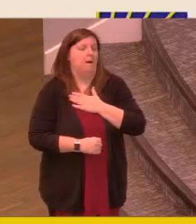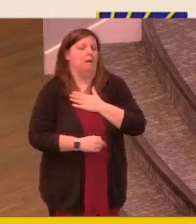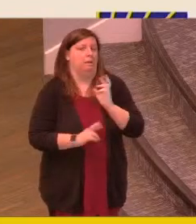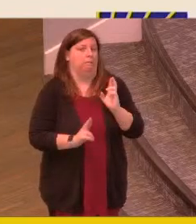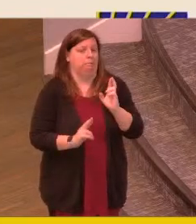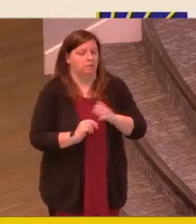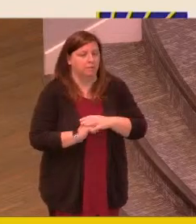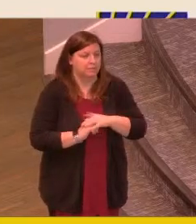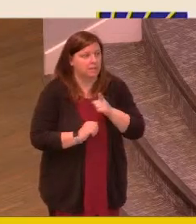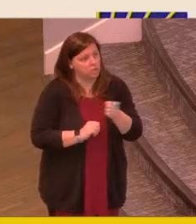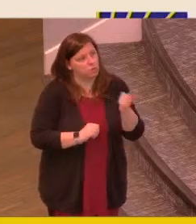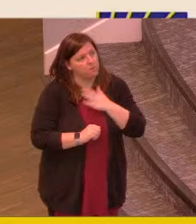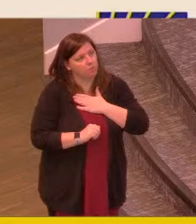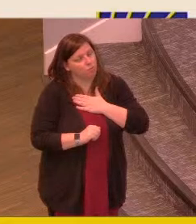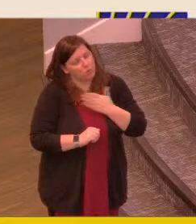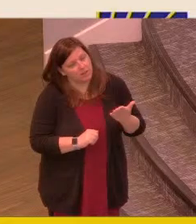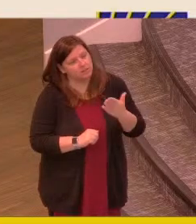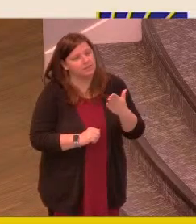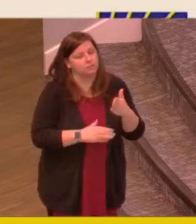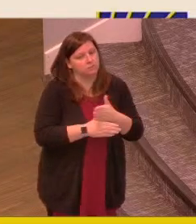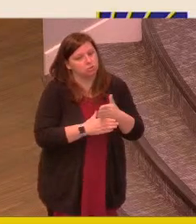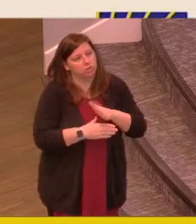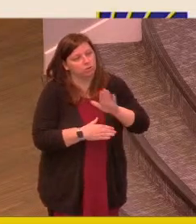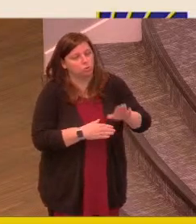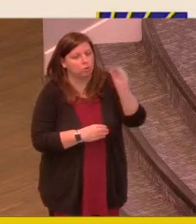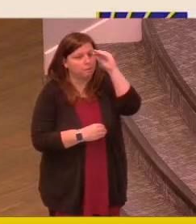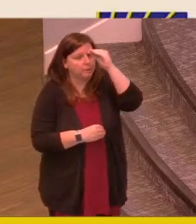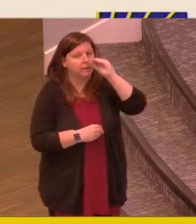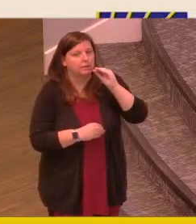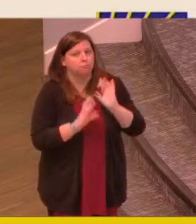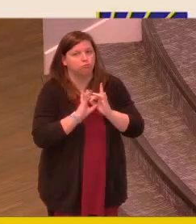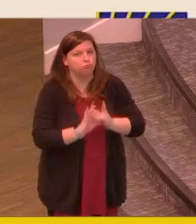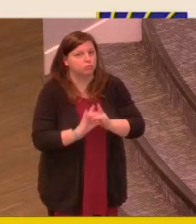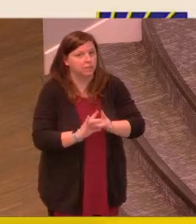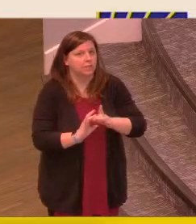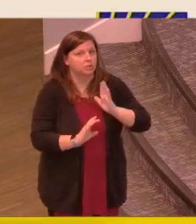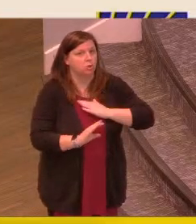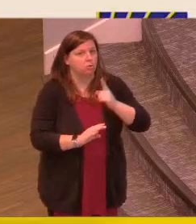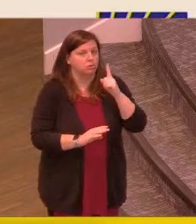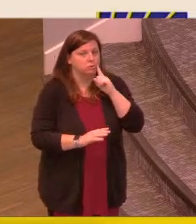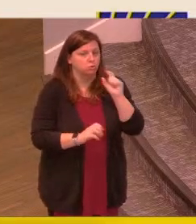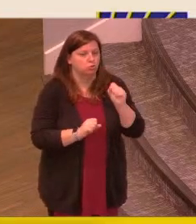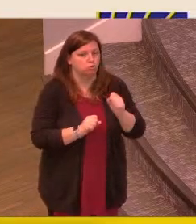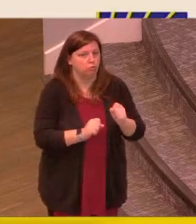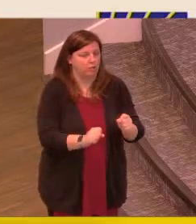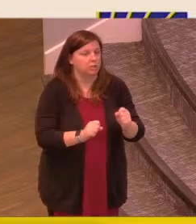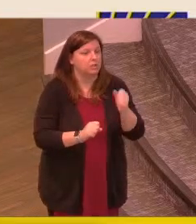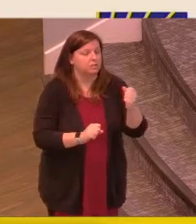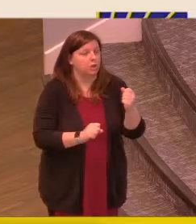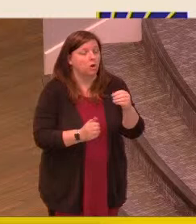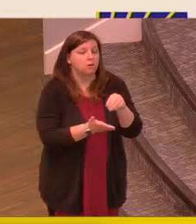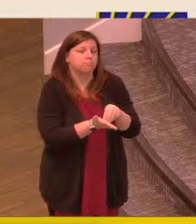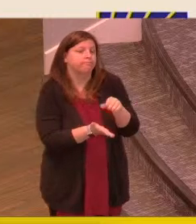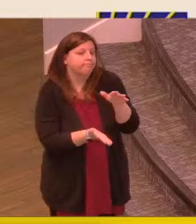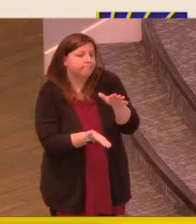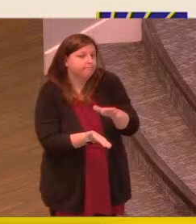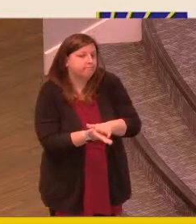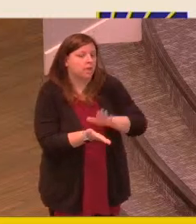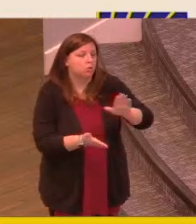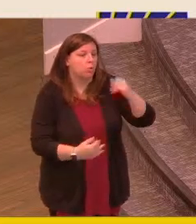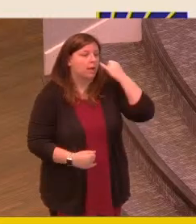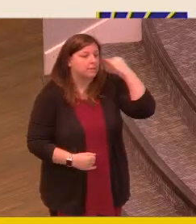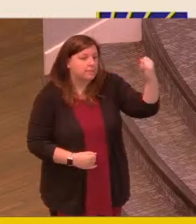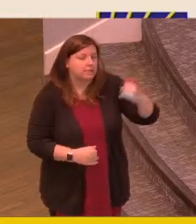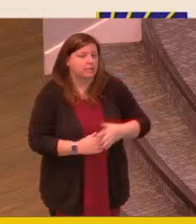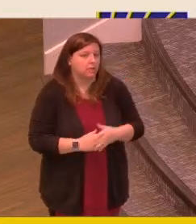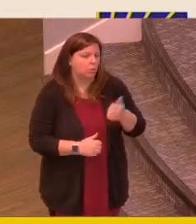share some of your thoughts as it relates to those strategies. So I was thinking you could write an idea into one of the boxes, the one that is